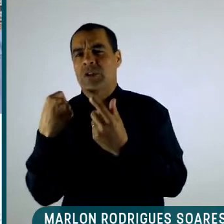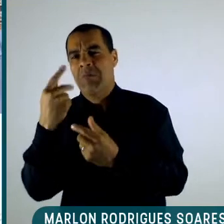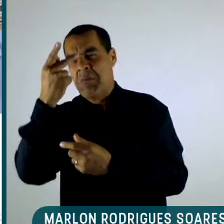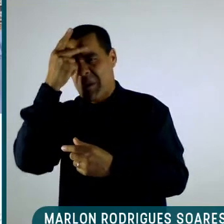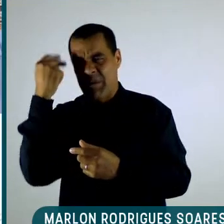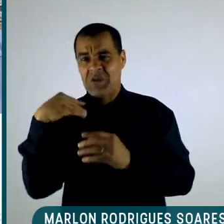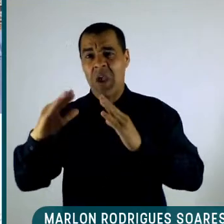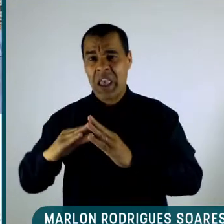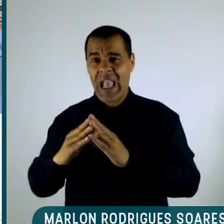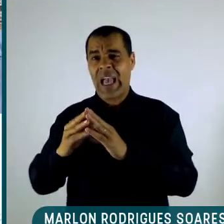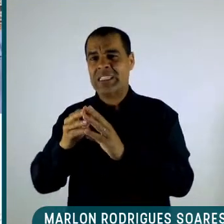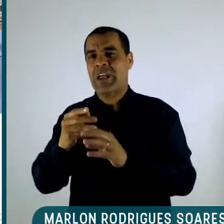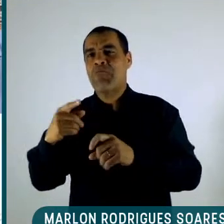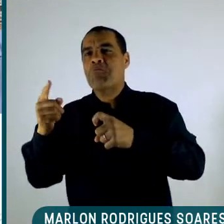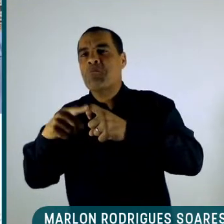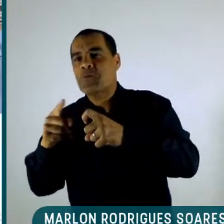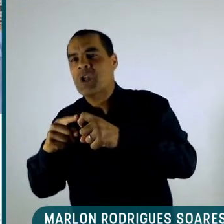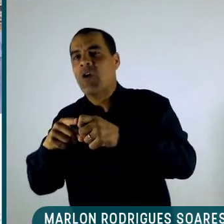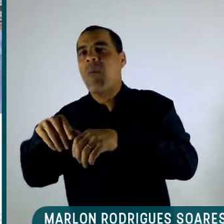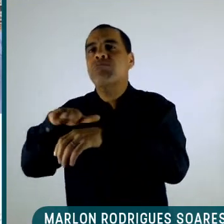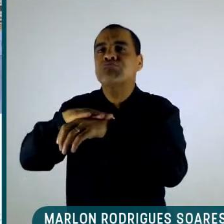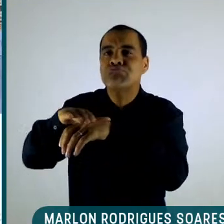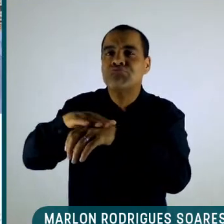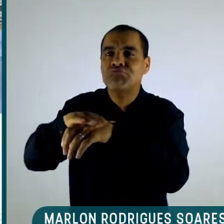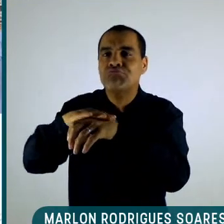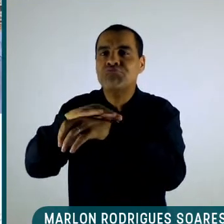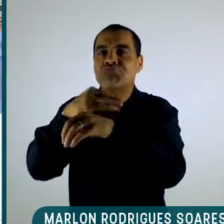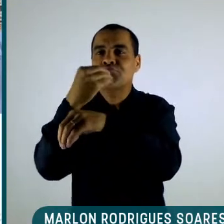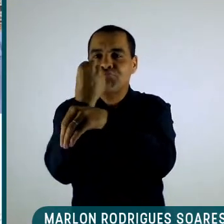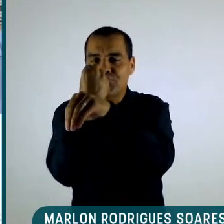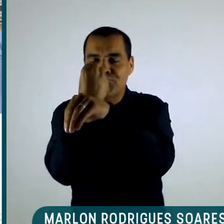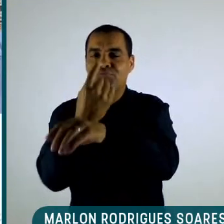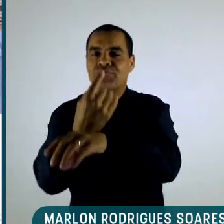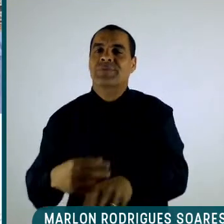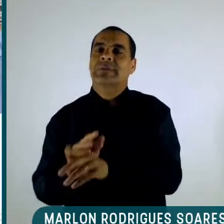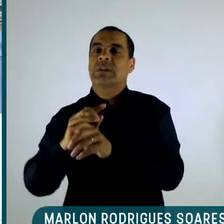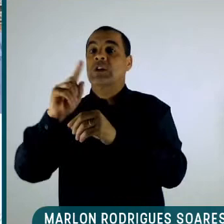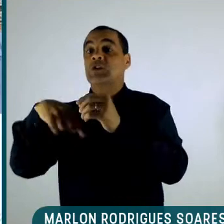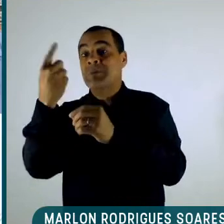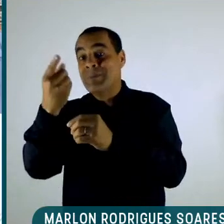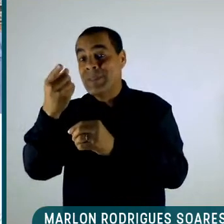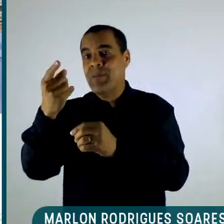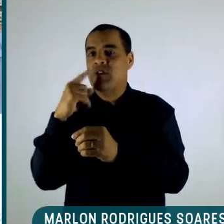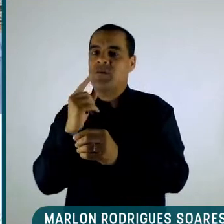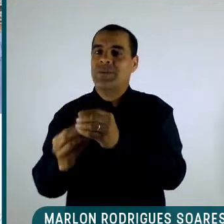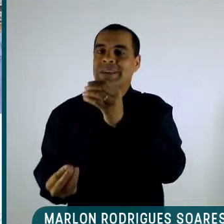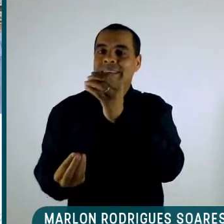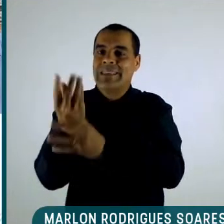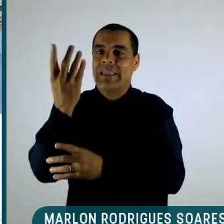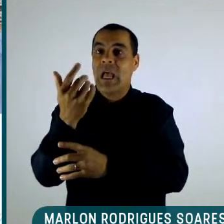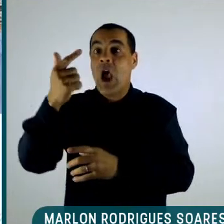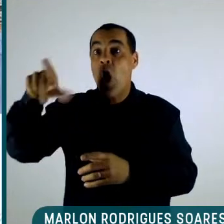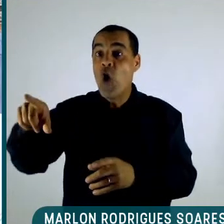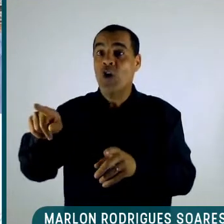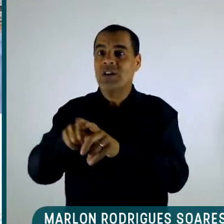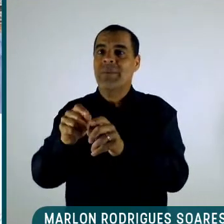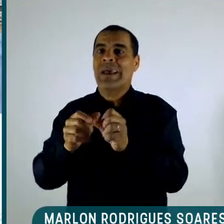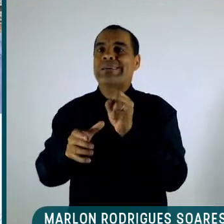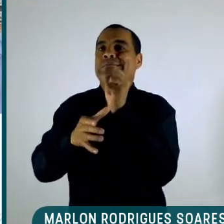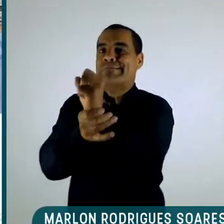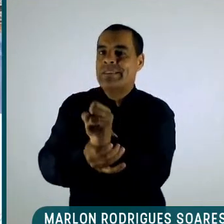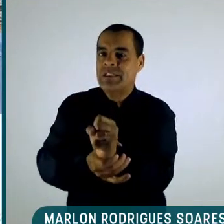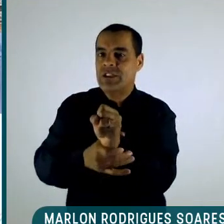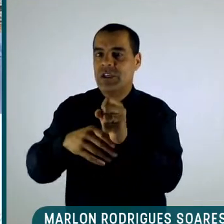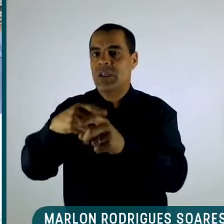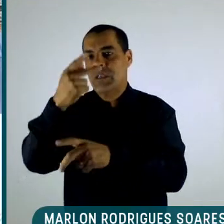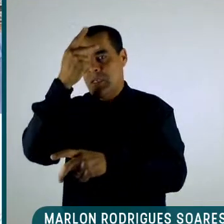have access from home. And then we created those initiatives and decided to create one more, which was to guarantee